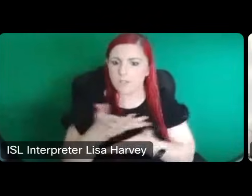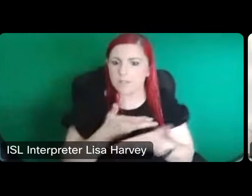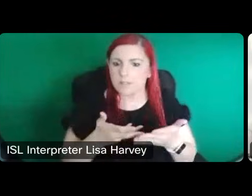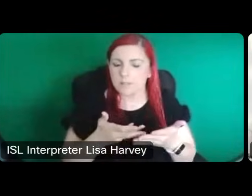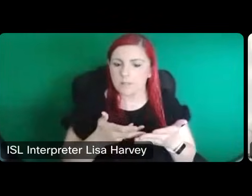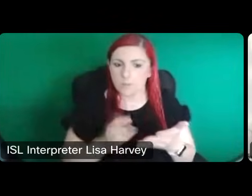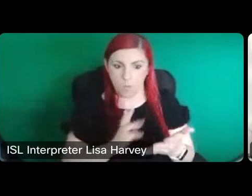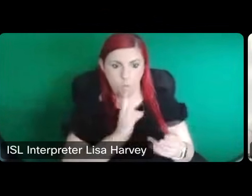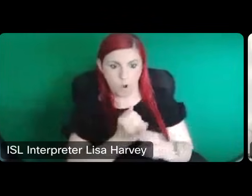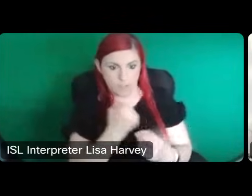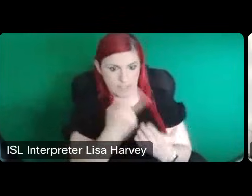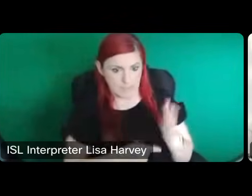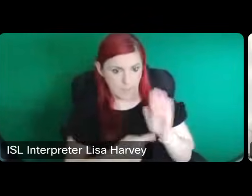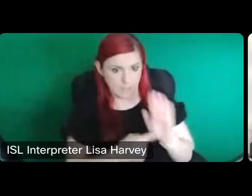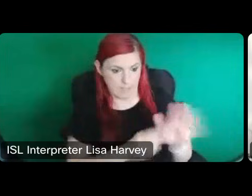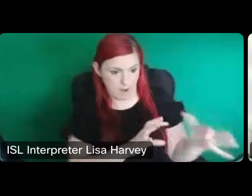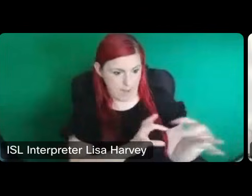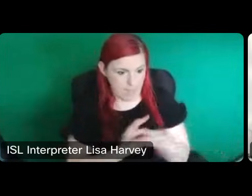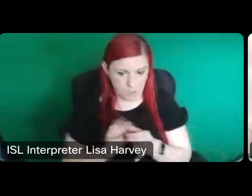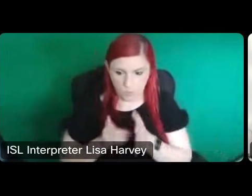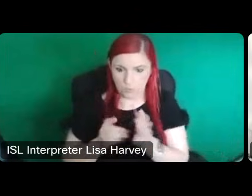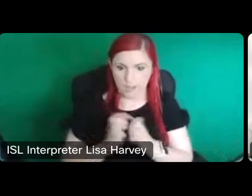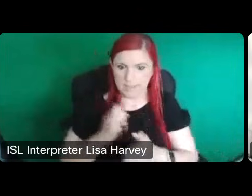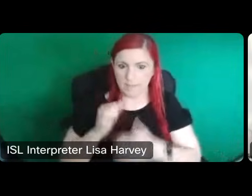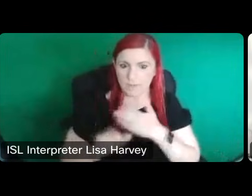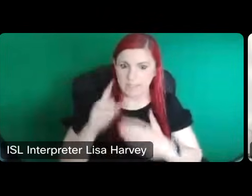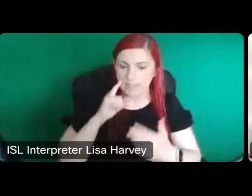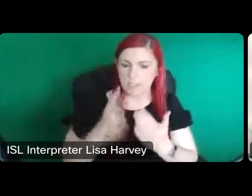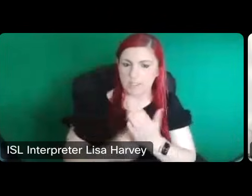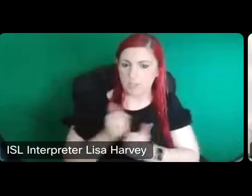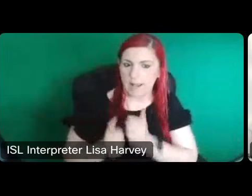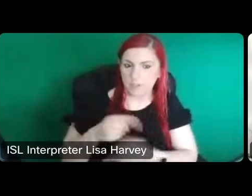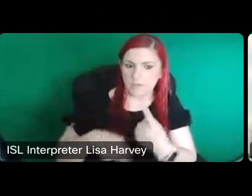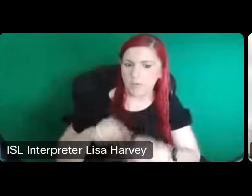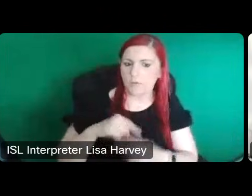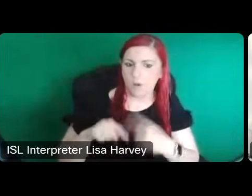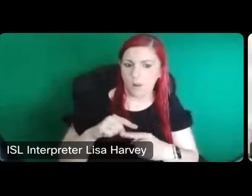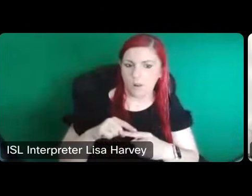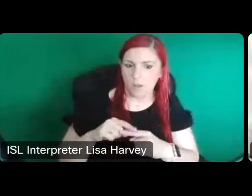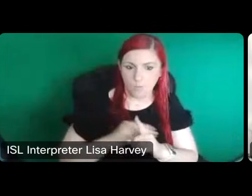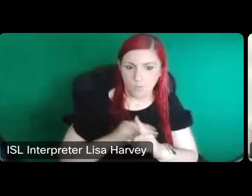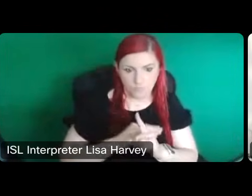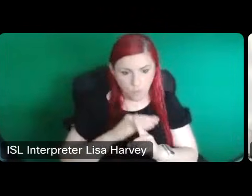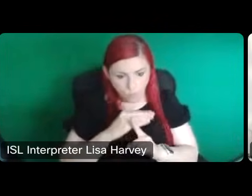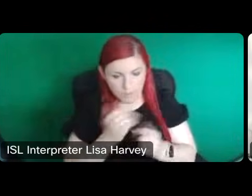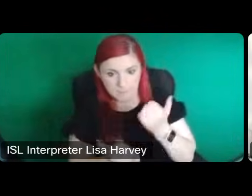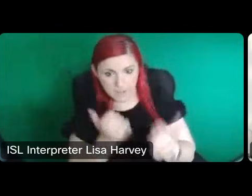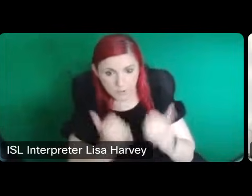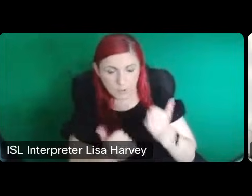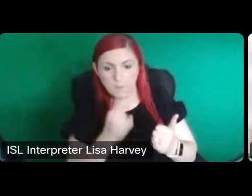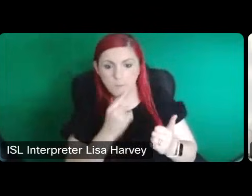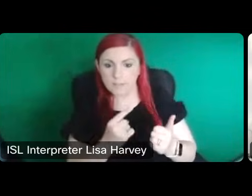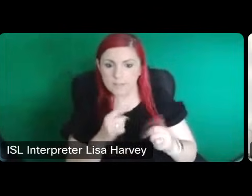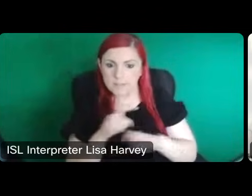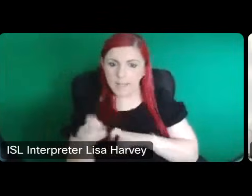must direct everyday actions for all. Progress must be measured, so audit is necessary, and not just number crunching,